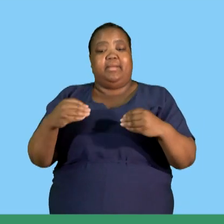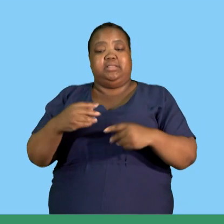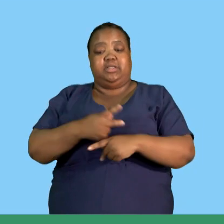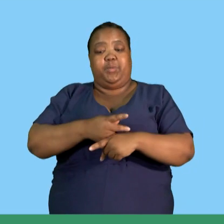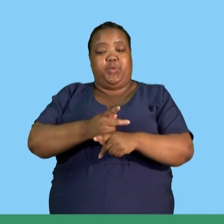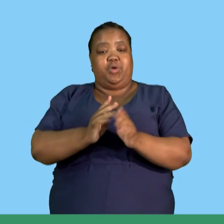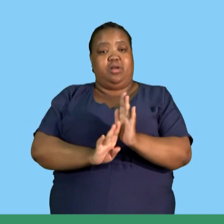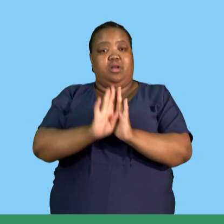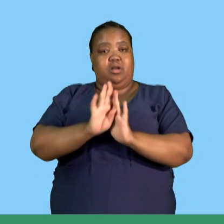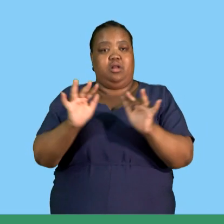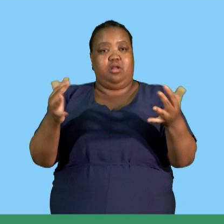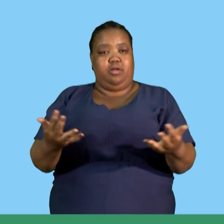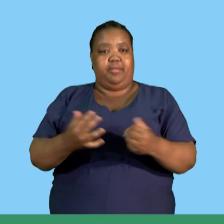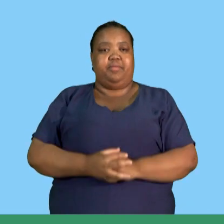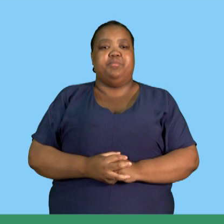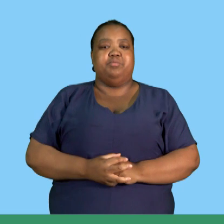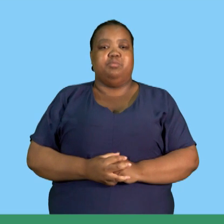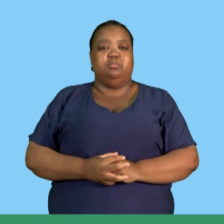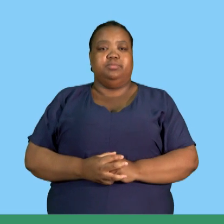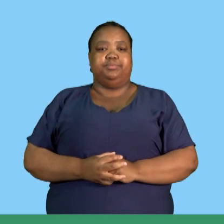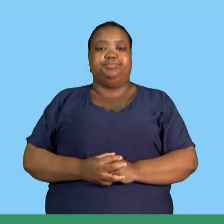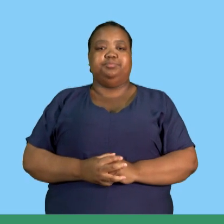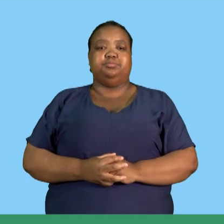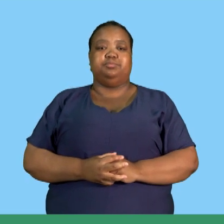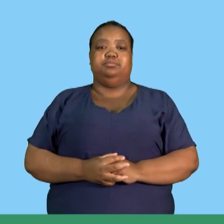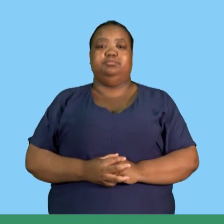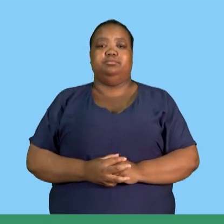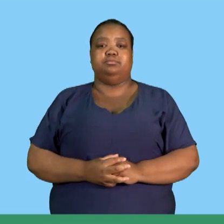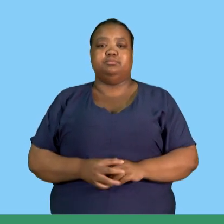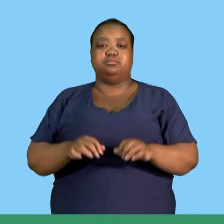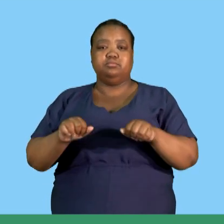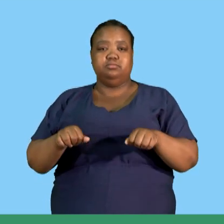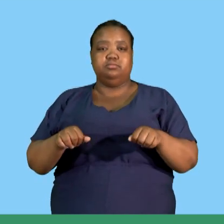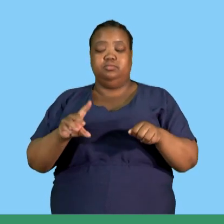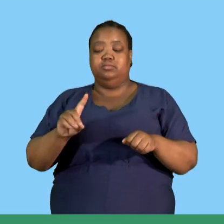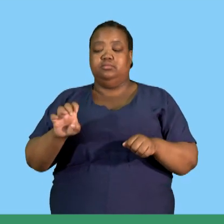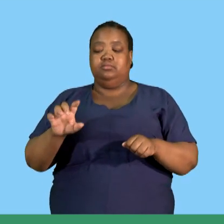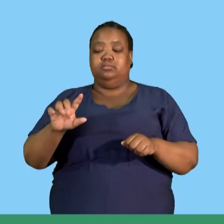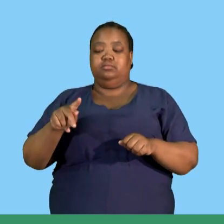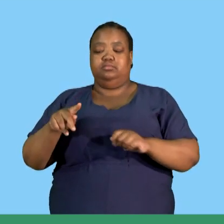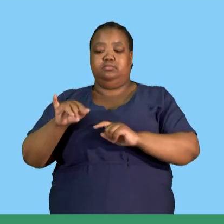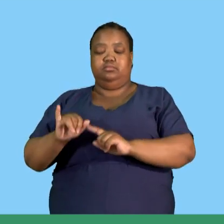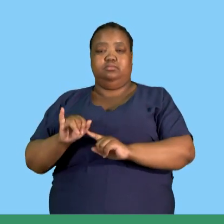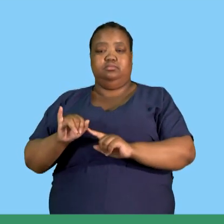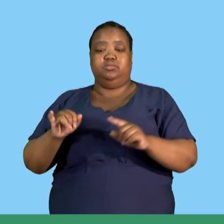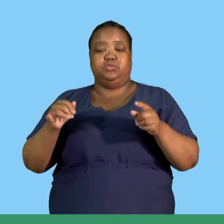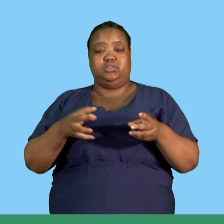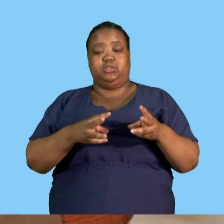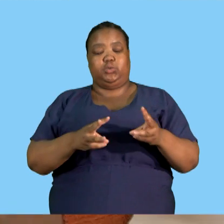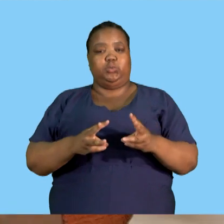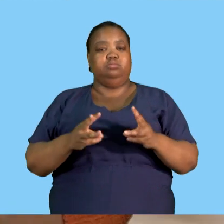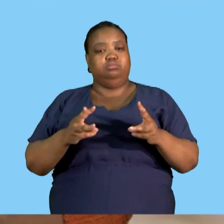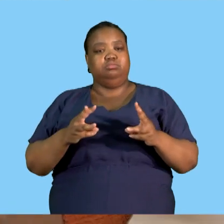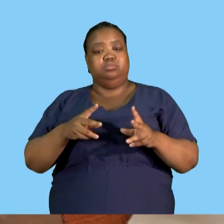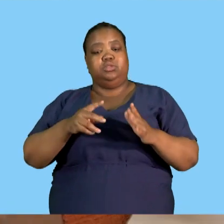products. Right, these are some of the applications of a Delphi technique. You probably have more, but these are some of them. It's not all of them. It's